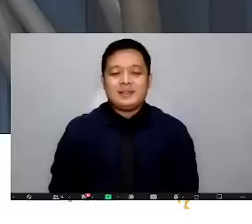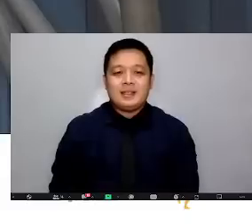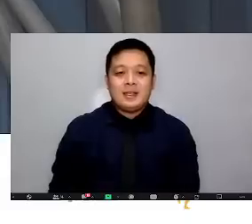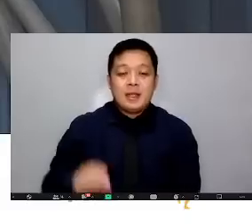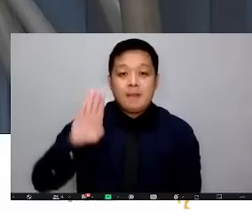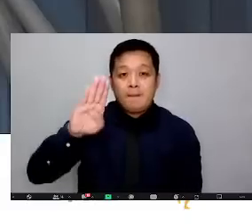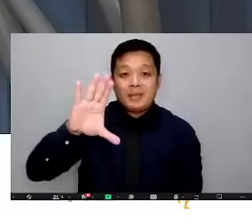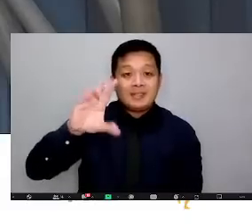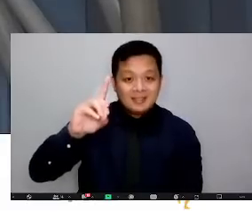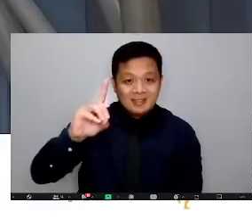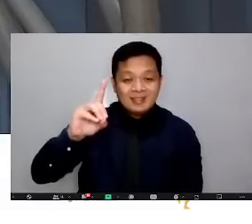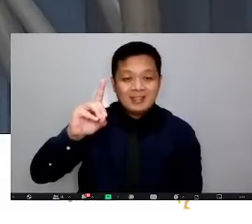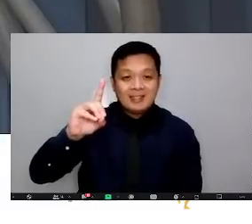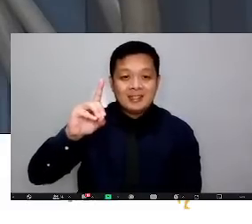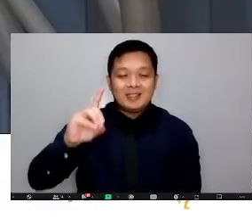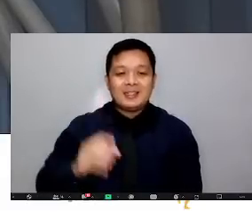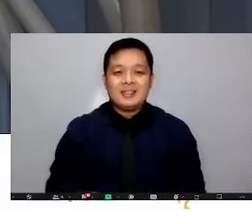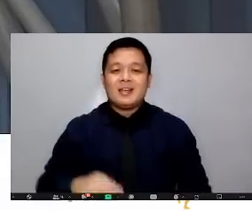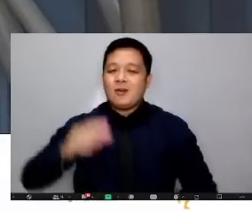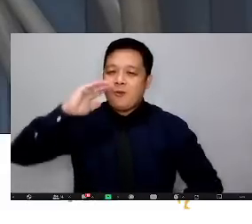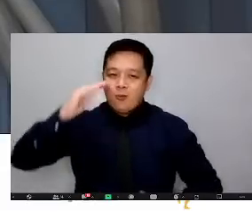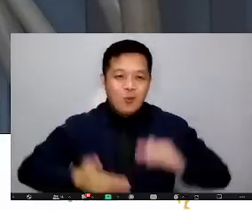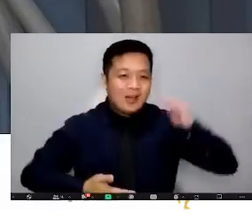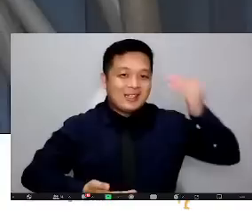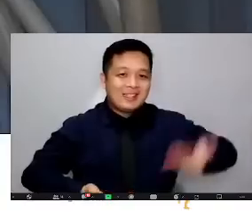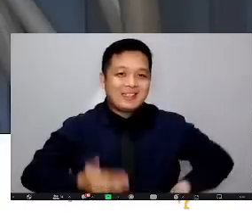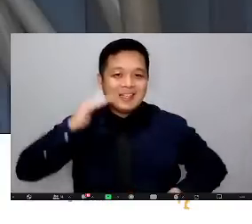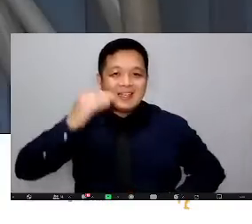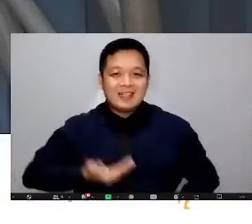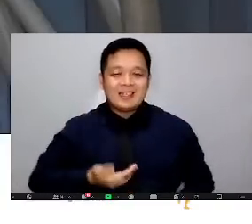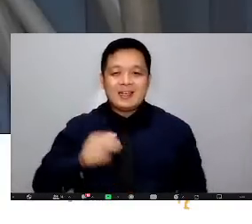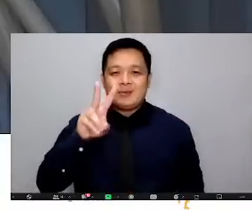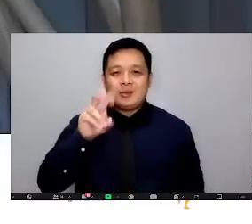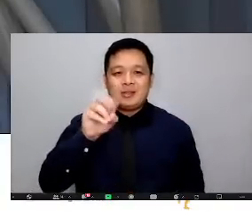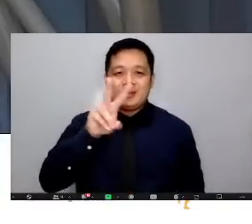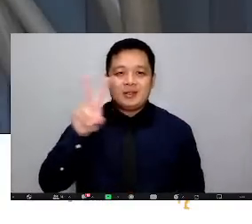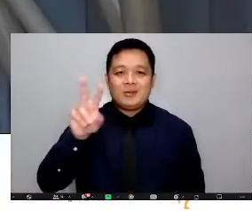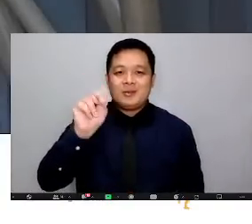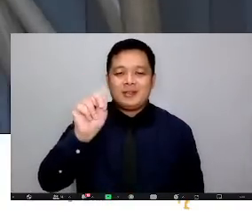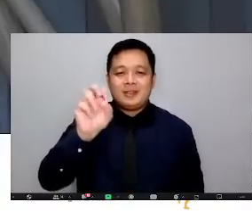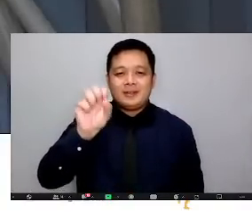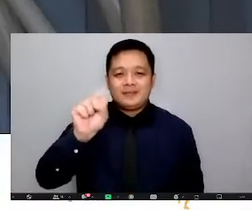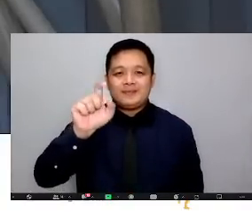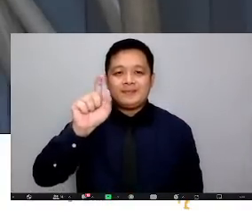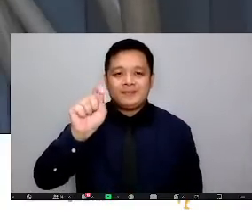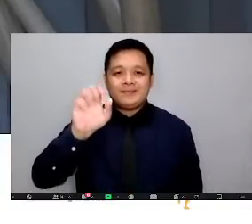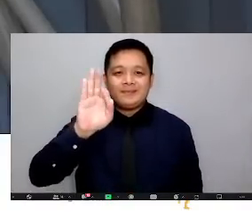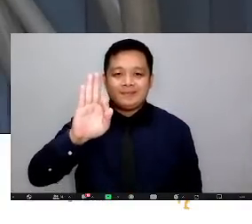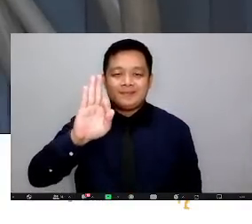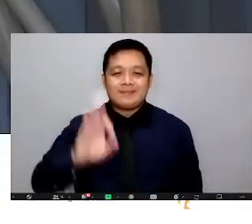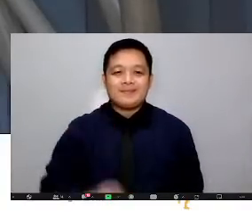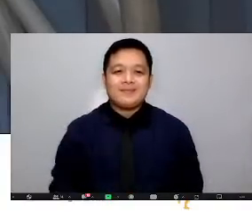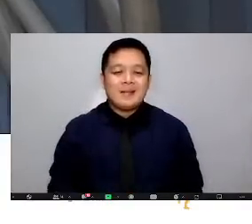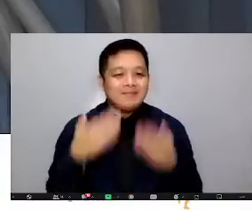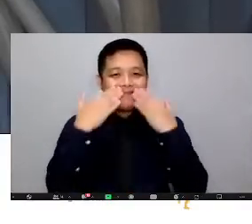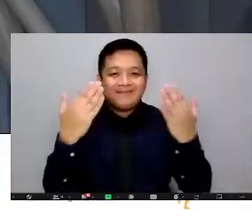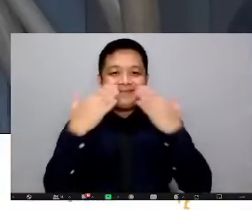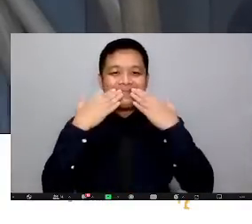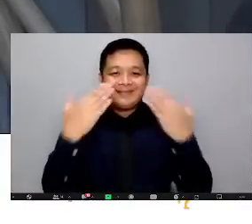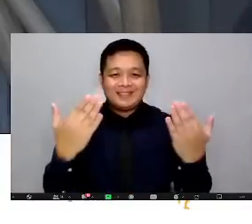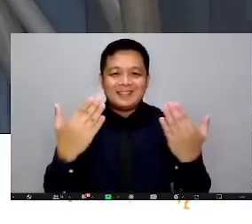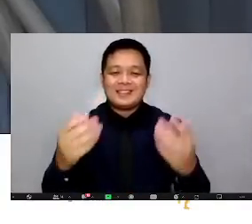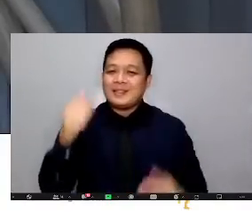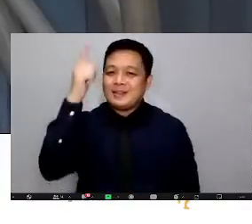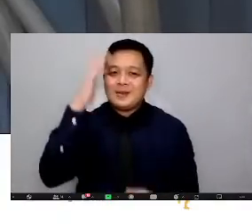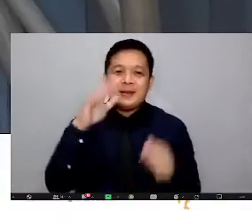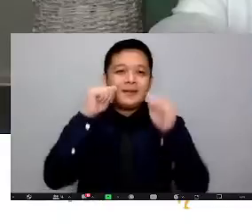welcome you all to the 2022 National Science and Technology Fair. Thank you and God bless.